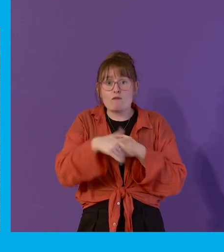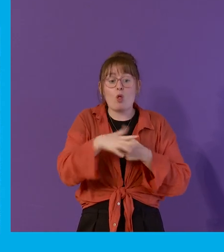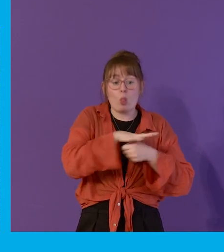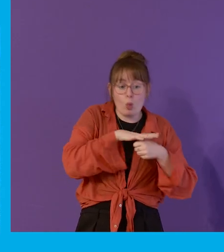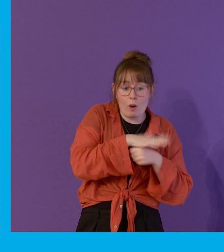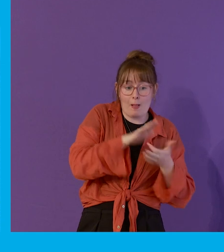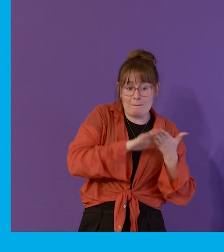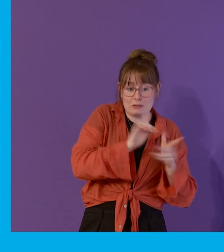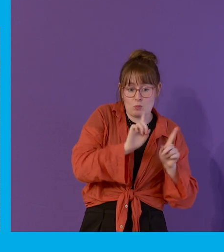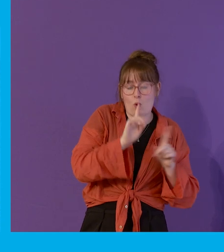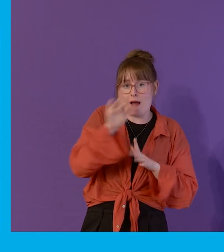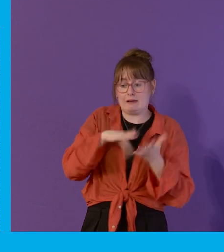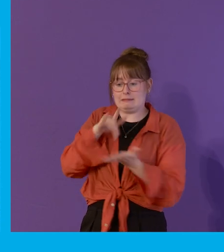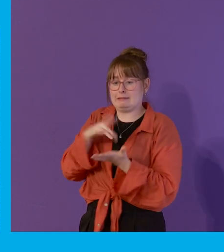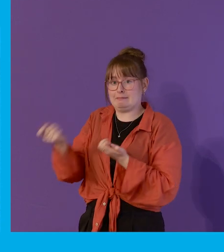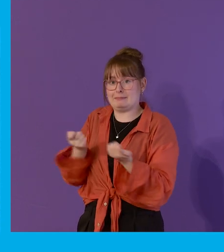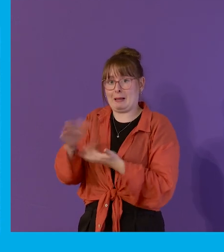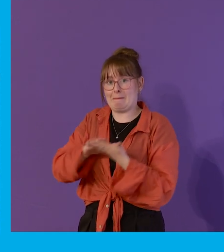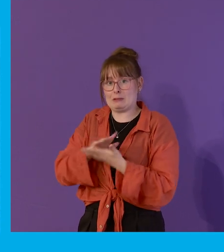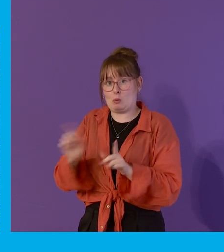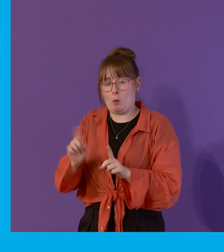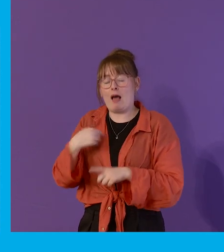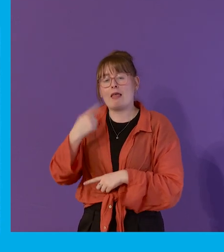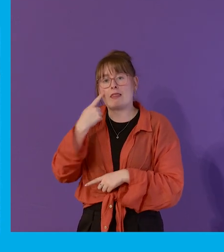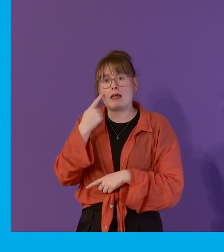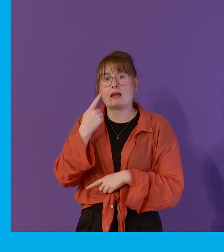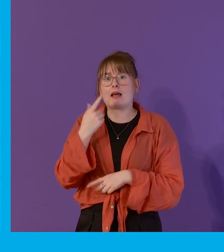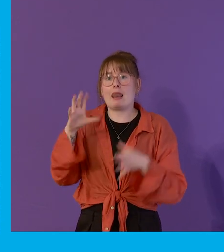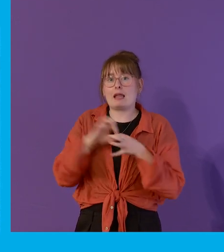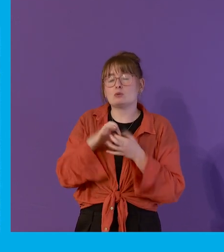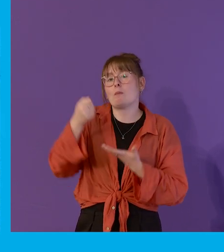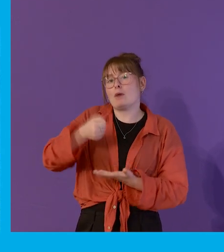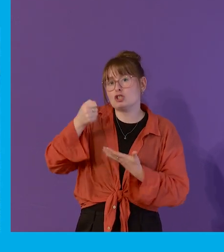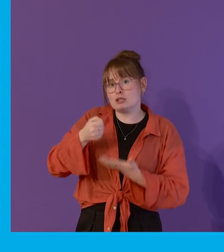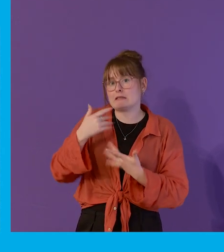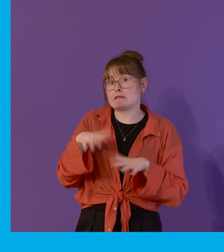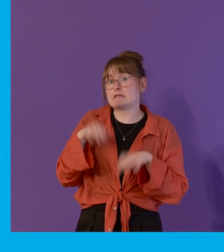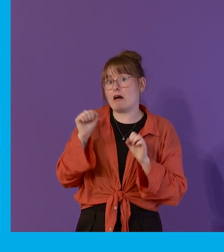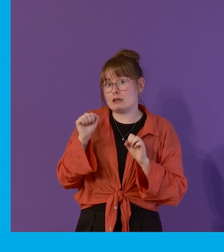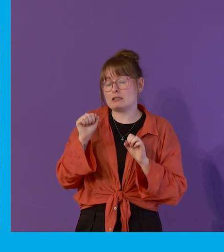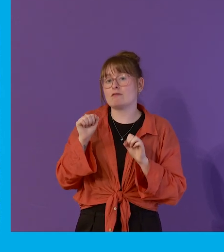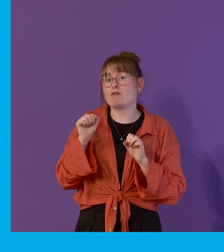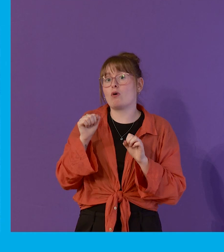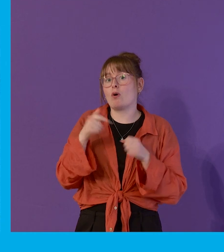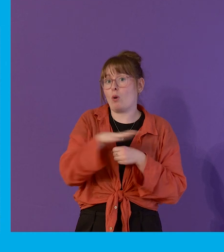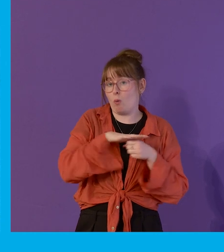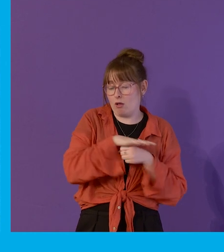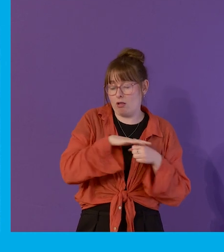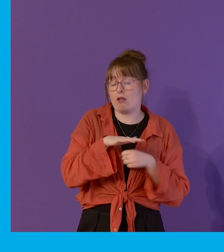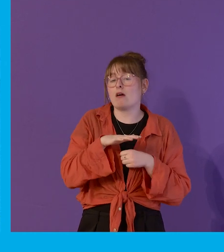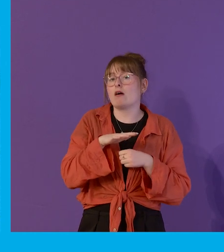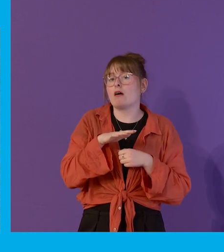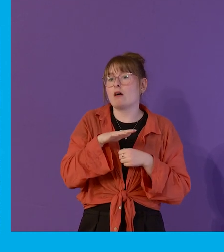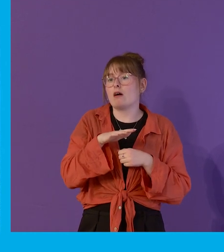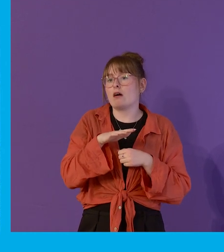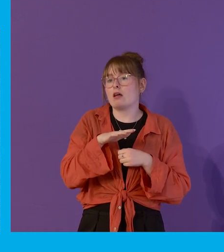by subsidiarity. And I'm thinking particularly of participatory budgeting in Scotland, started as Community Choices post-Christie, and has